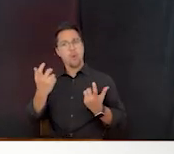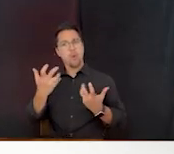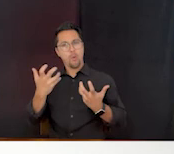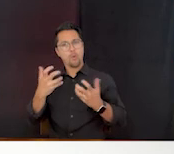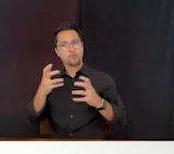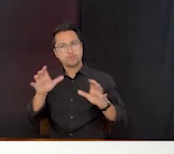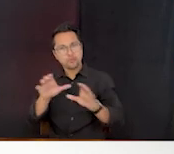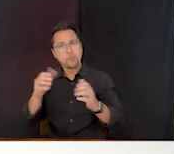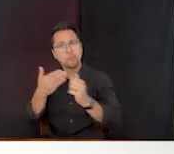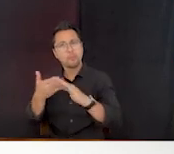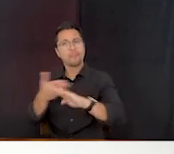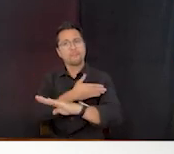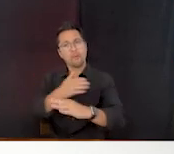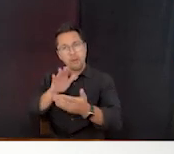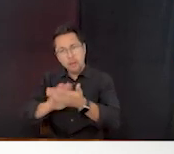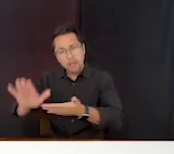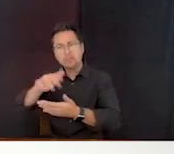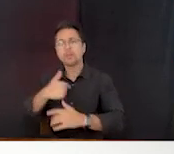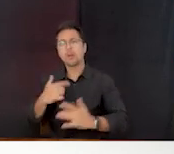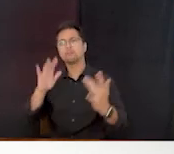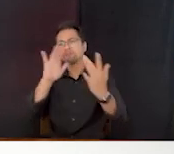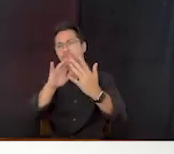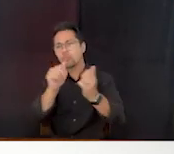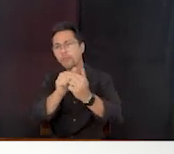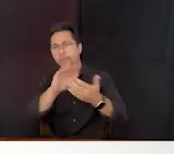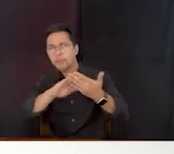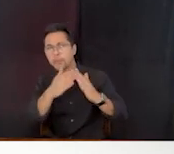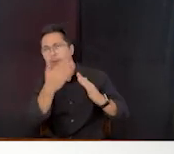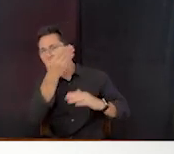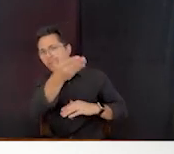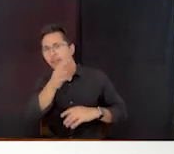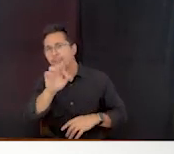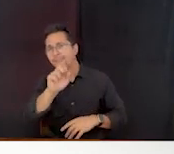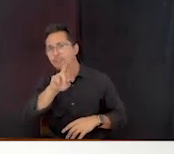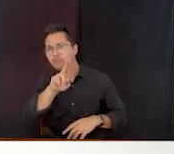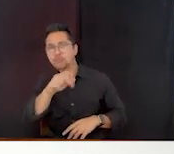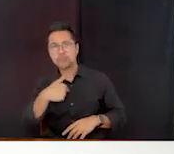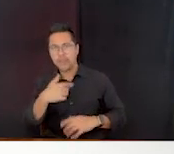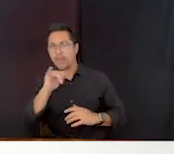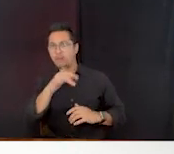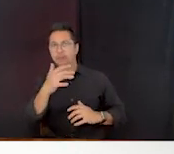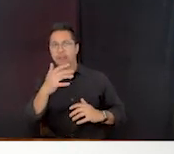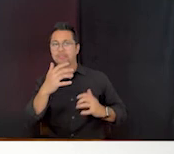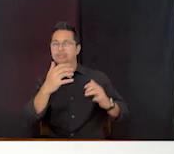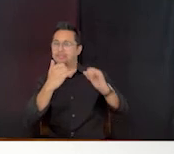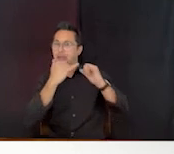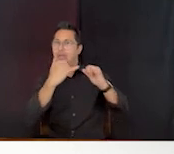just reached out to the community at FSU that was interested in what I was interested in. So.